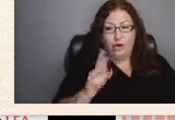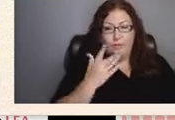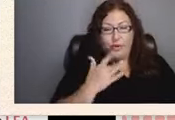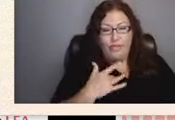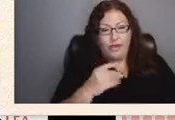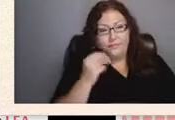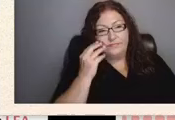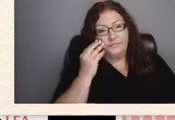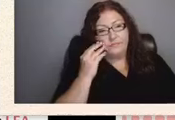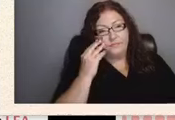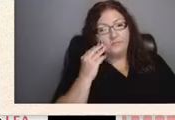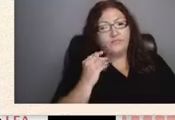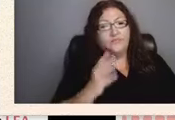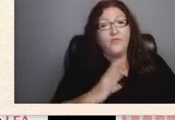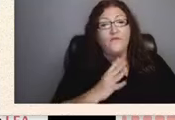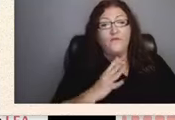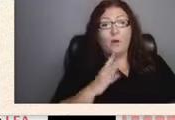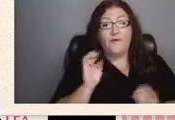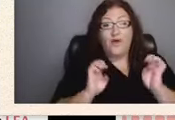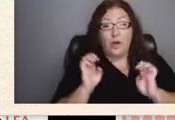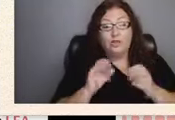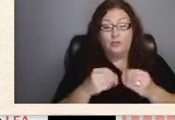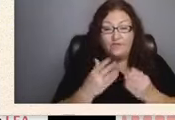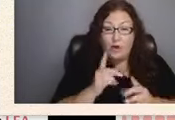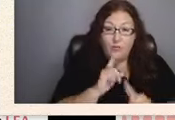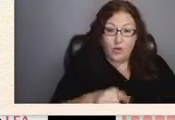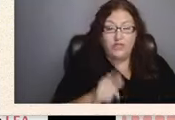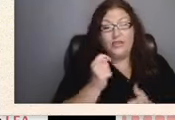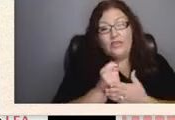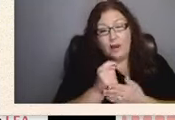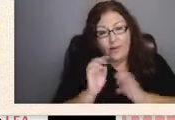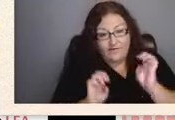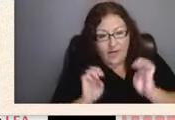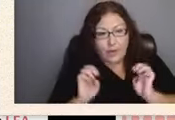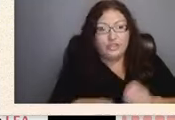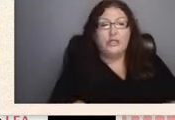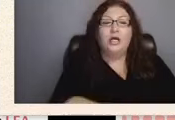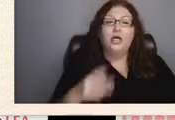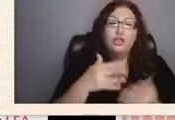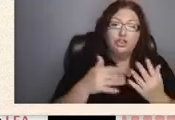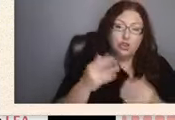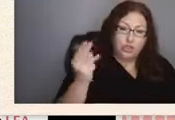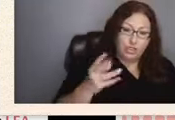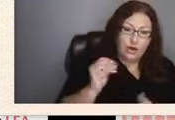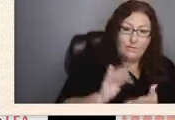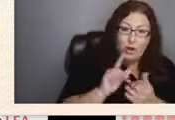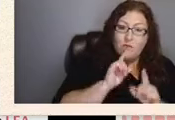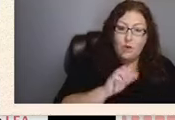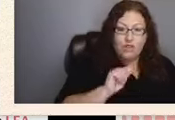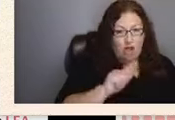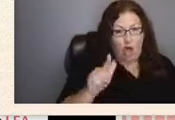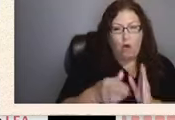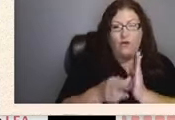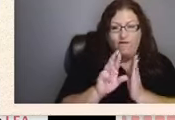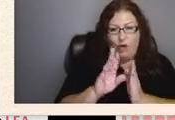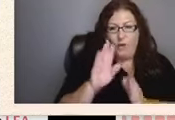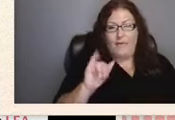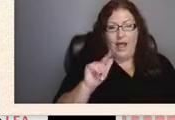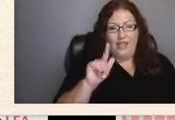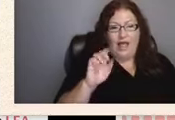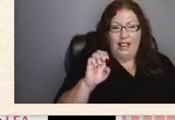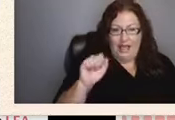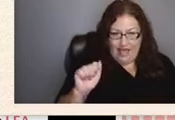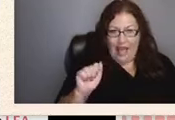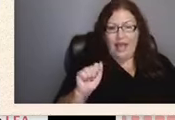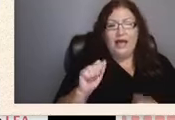formal evaluations, the provider reports, therapy evaluations, social history, and medical reports, they're all reviewed by the LEA